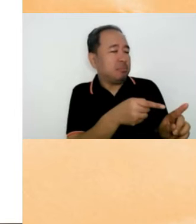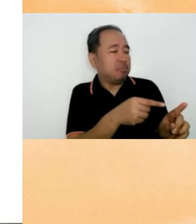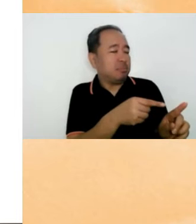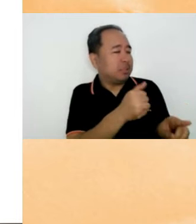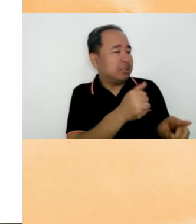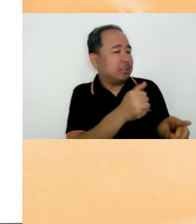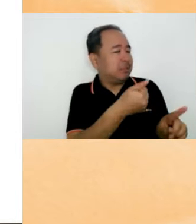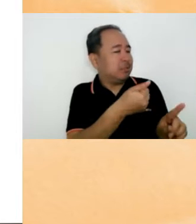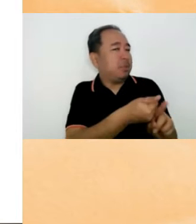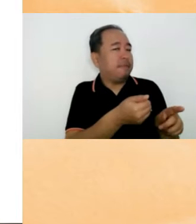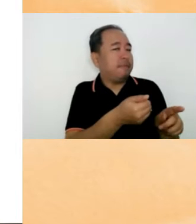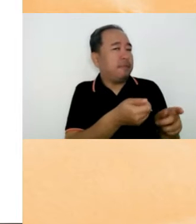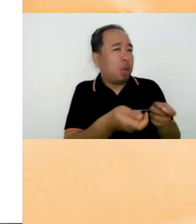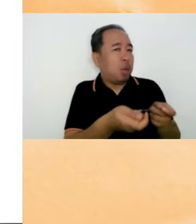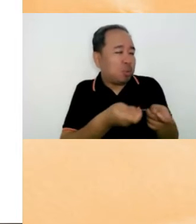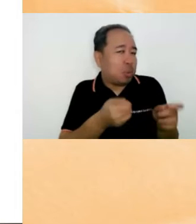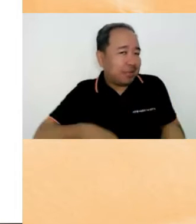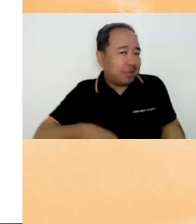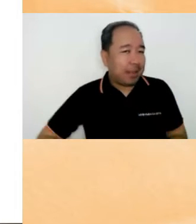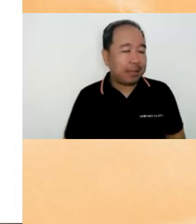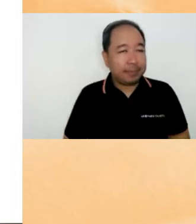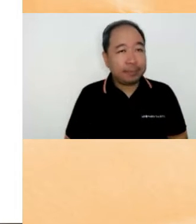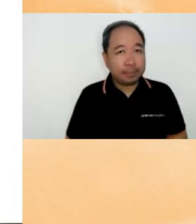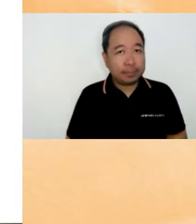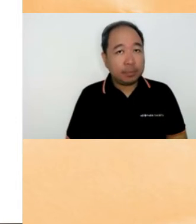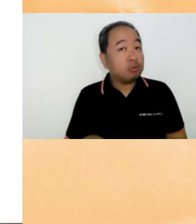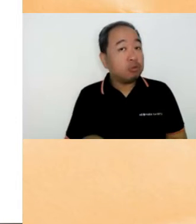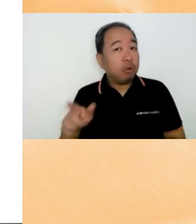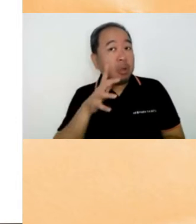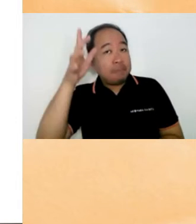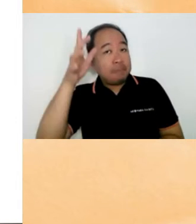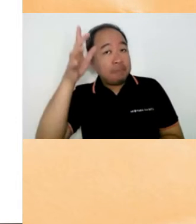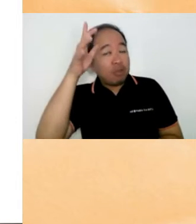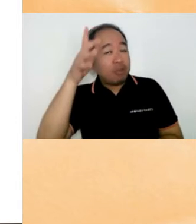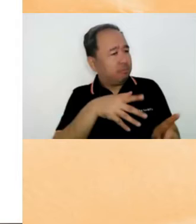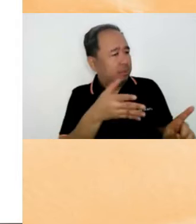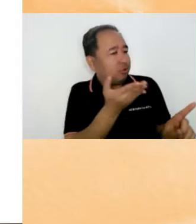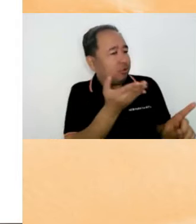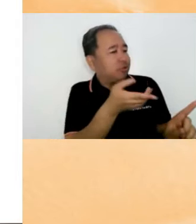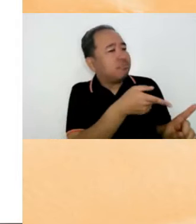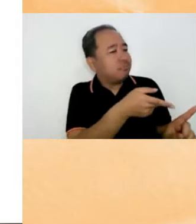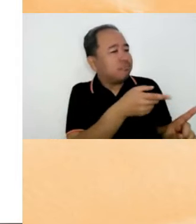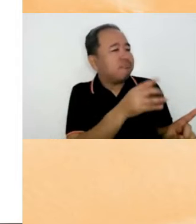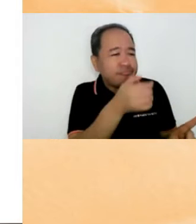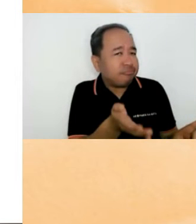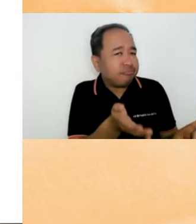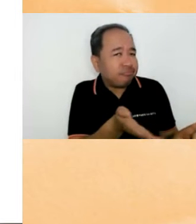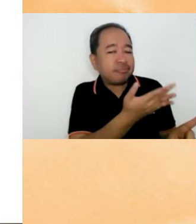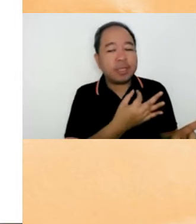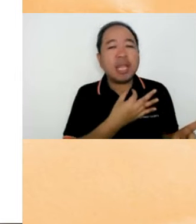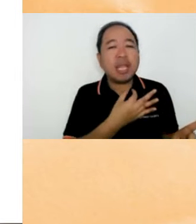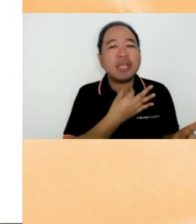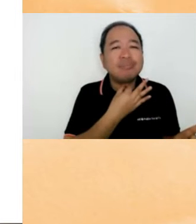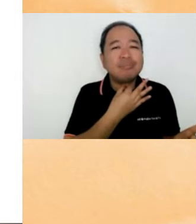No? You encourage curiosity and exploration, and you continue stimulating the child